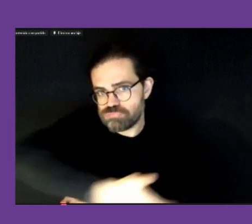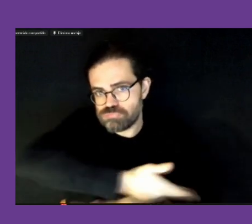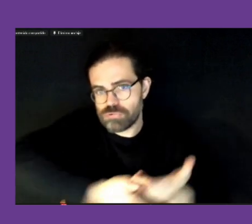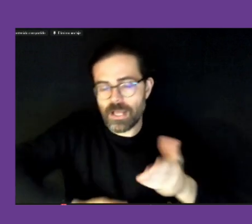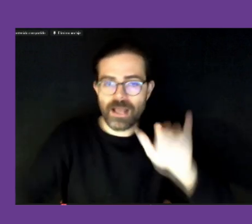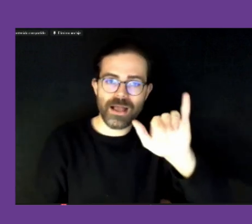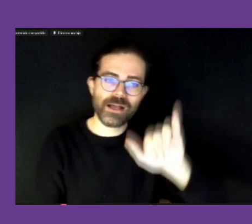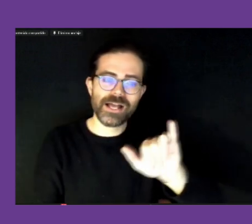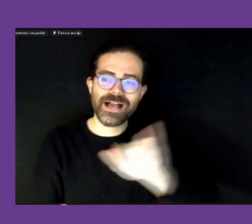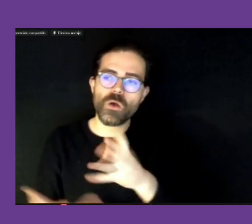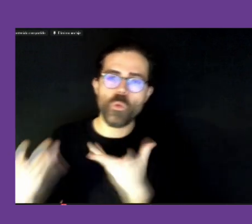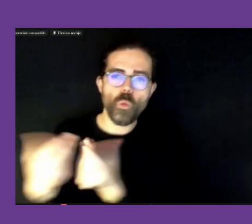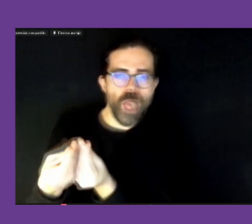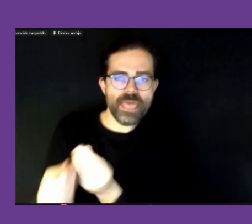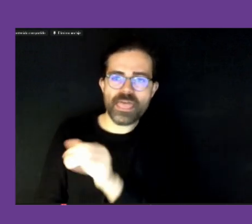European